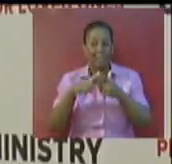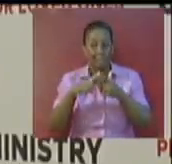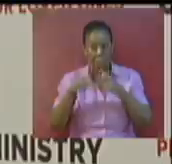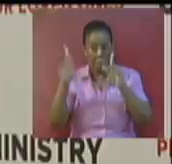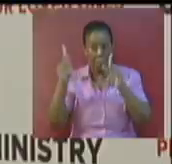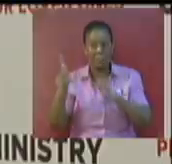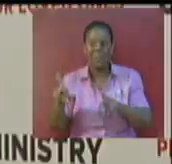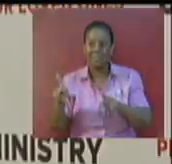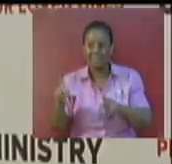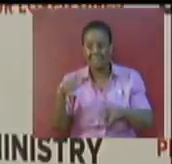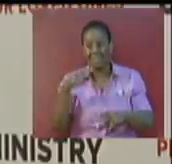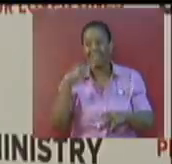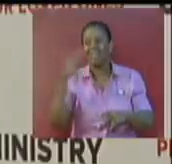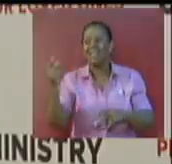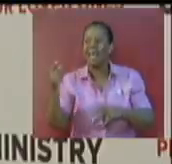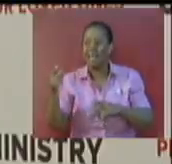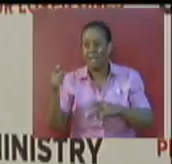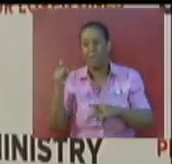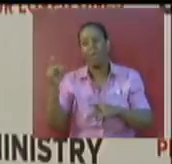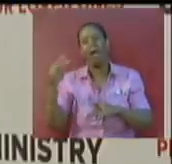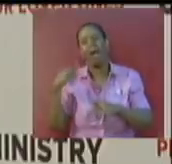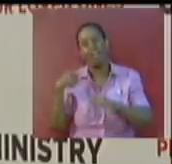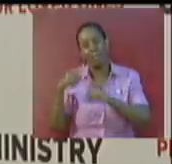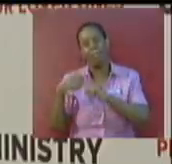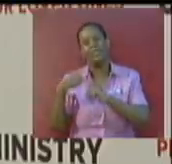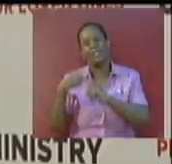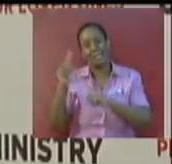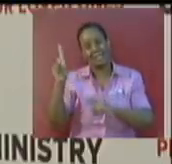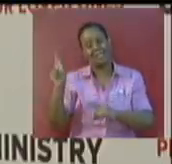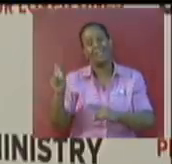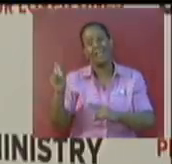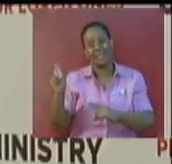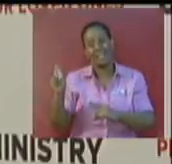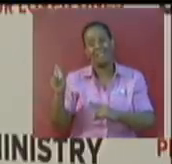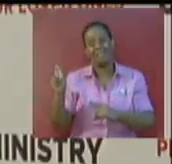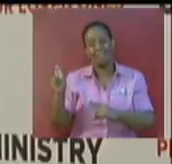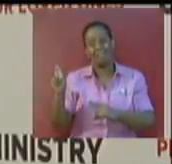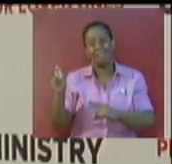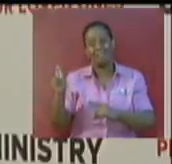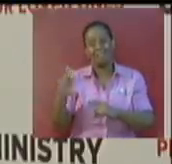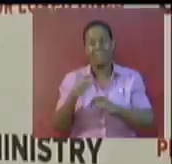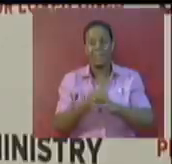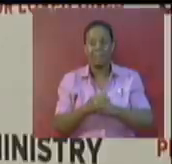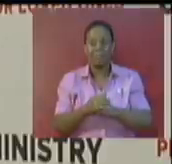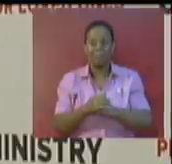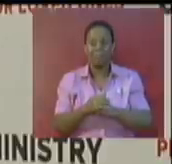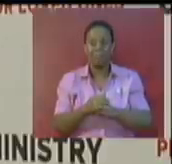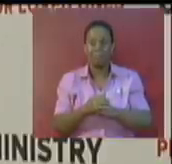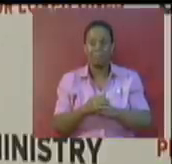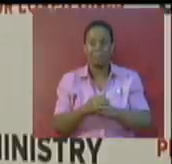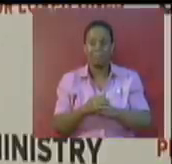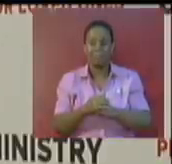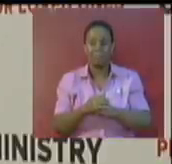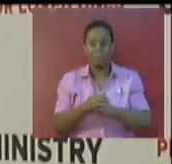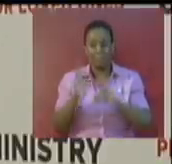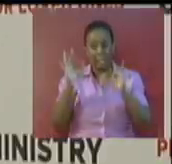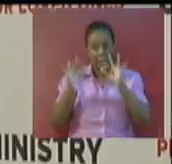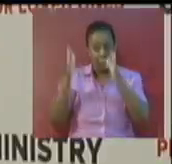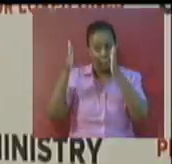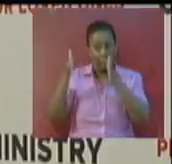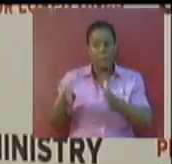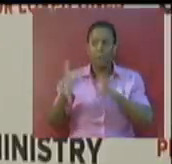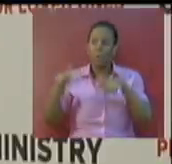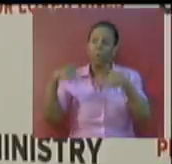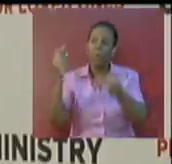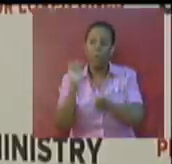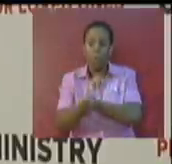we would make contact with those individuals. If that individual is working in an